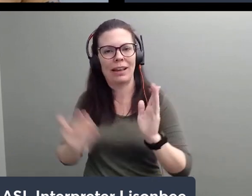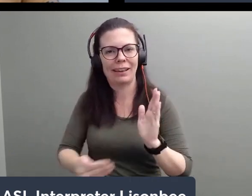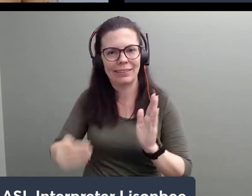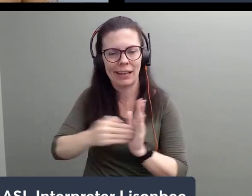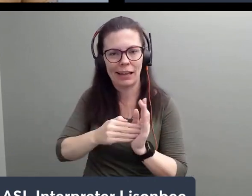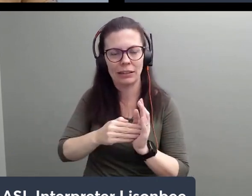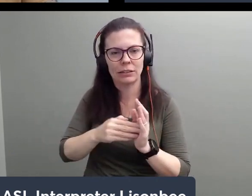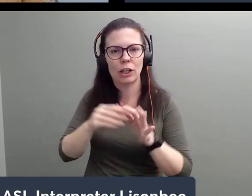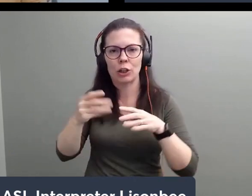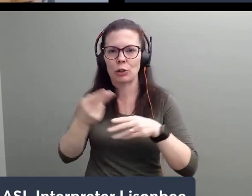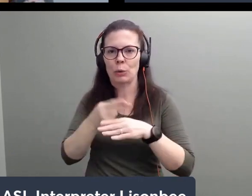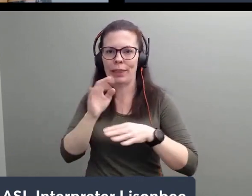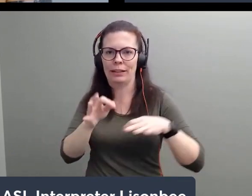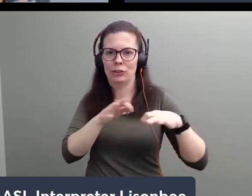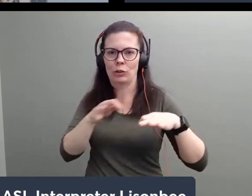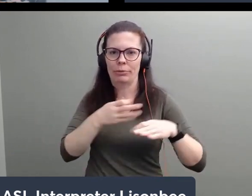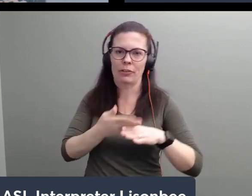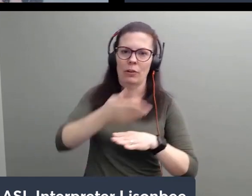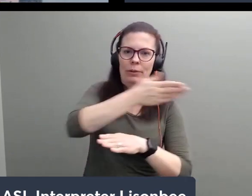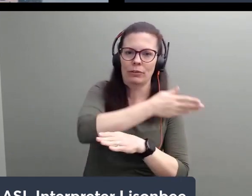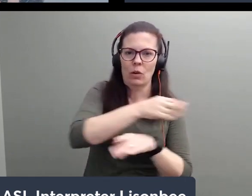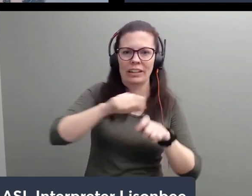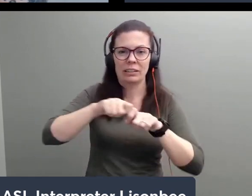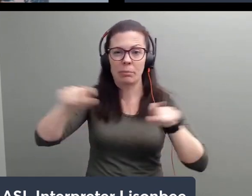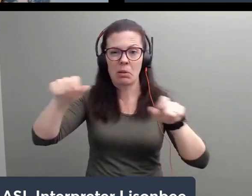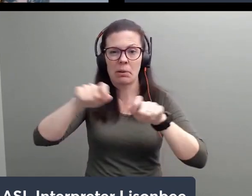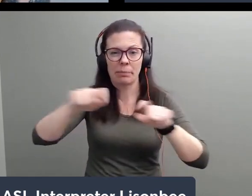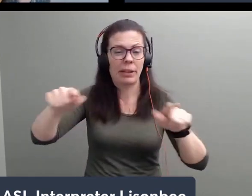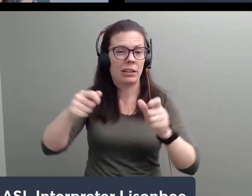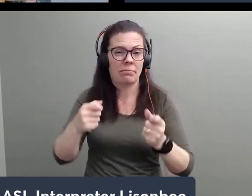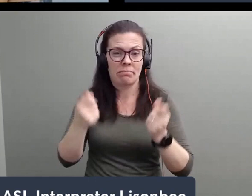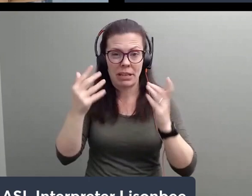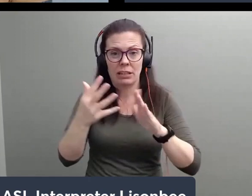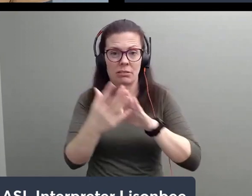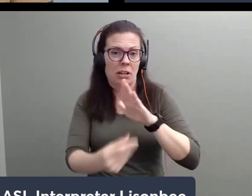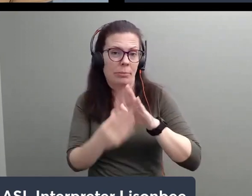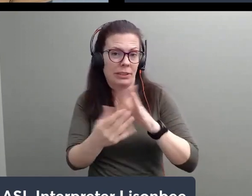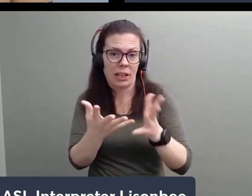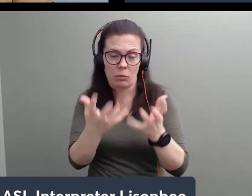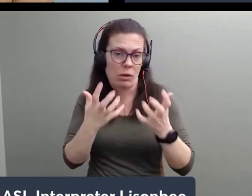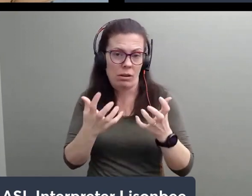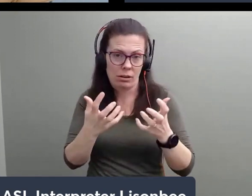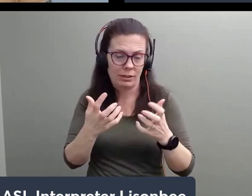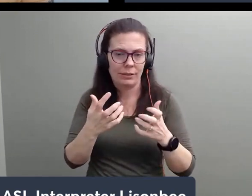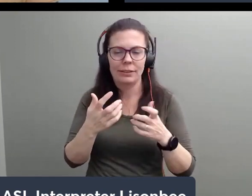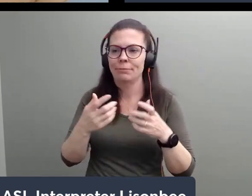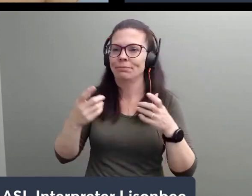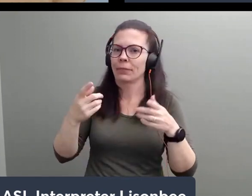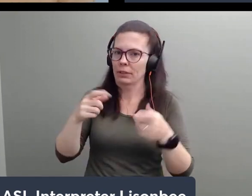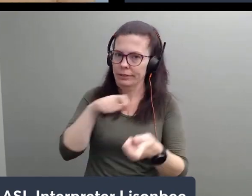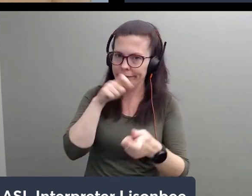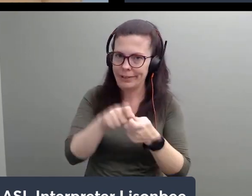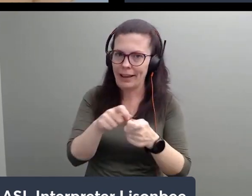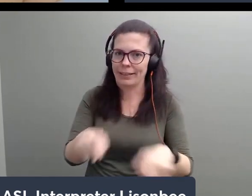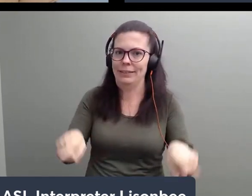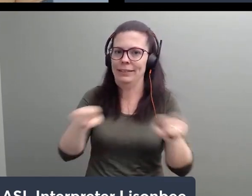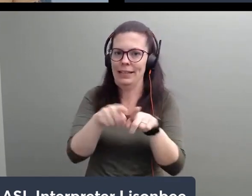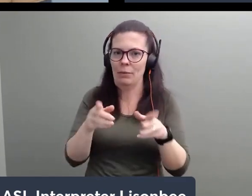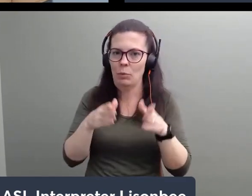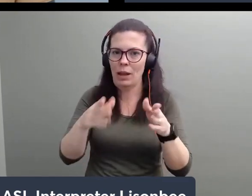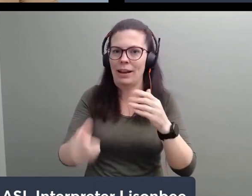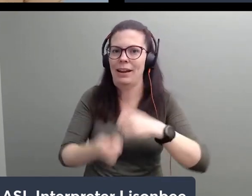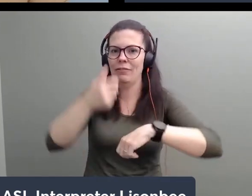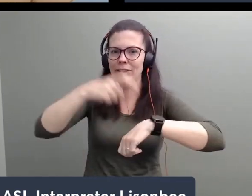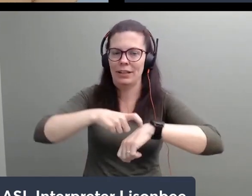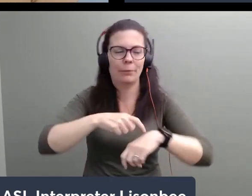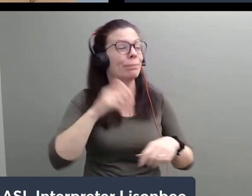had previously written. And I can deploy as many copies of it now as I want to. And it happens the same way every time. Yeah, I'm glad